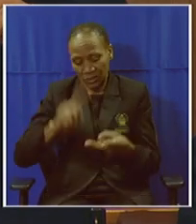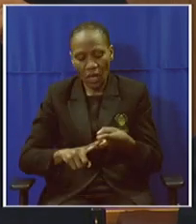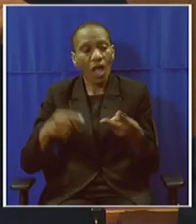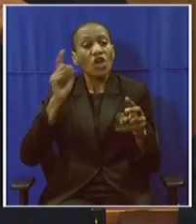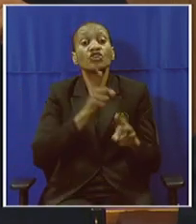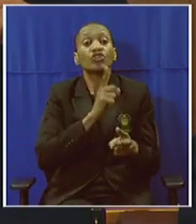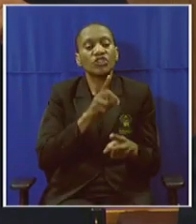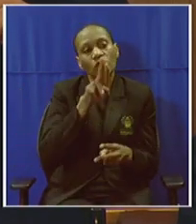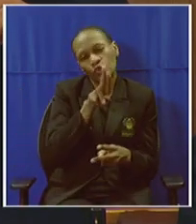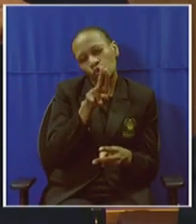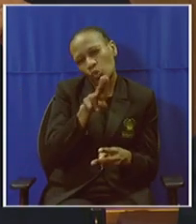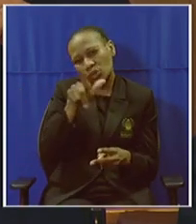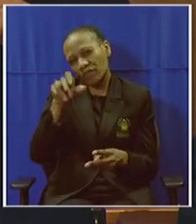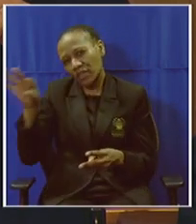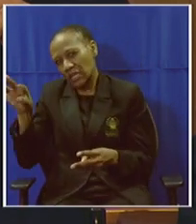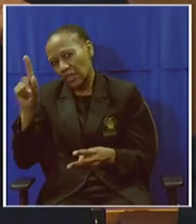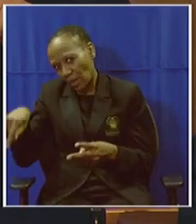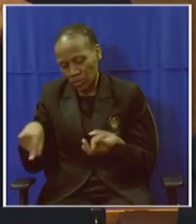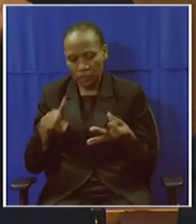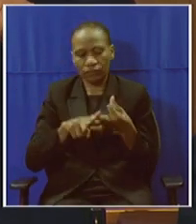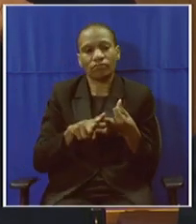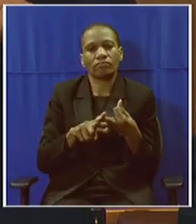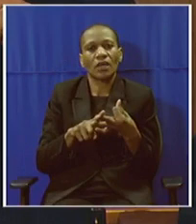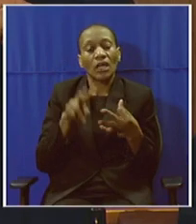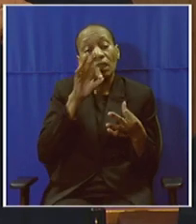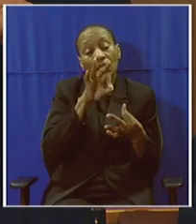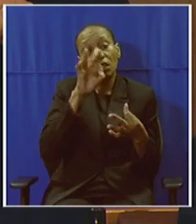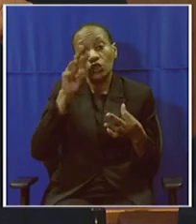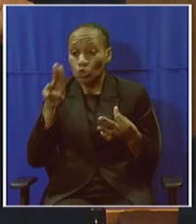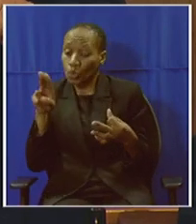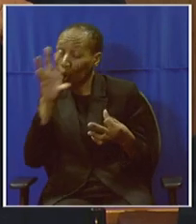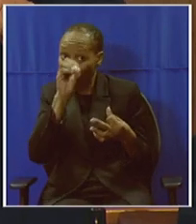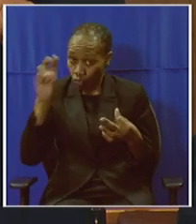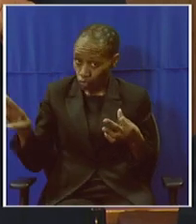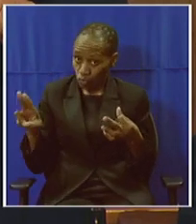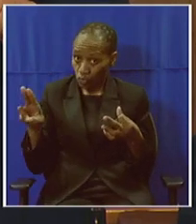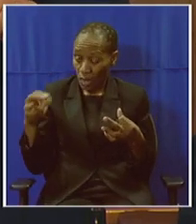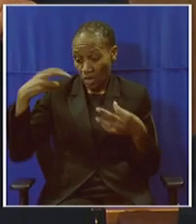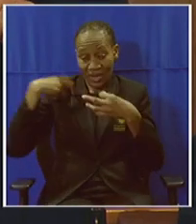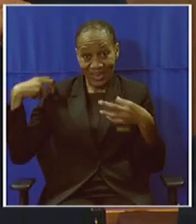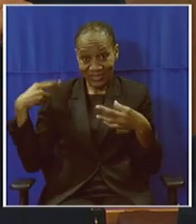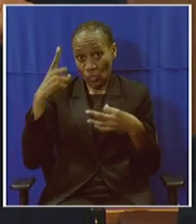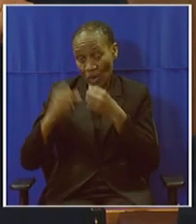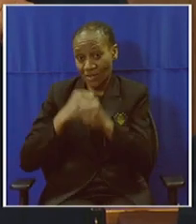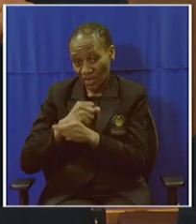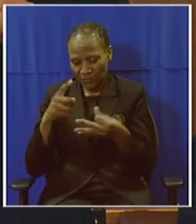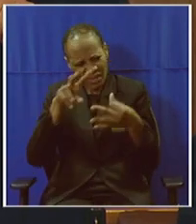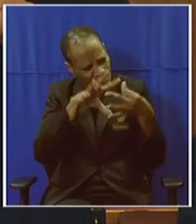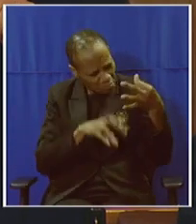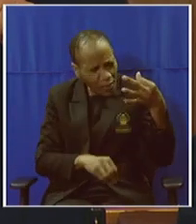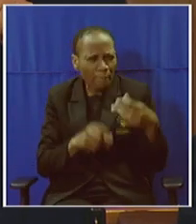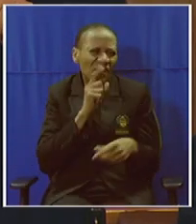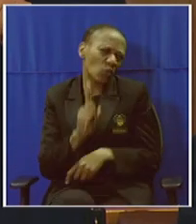of 273,000, and the average 302,000 rand paid to a nurse per year. This vulgar expenditure on